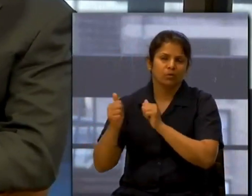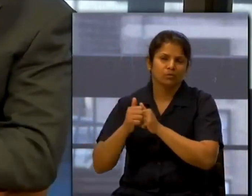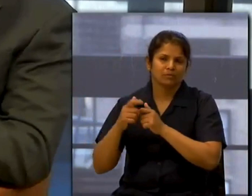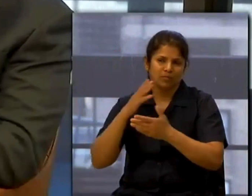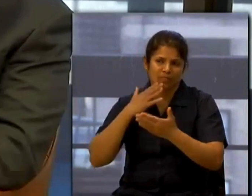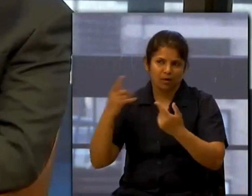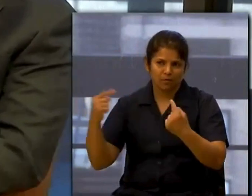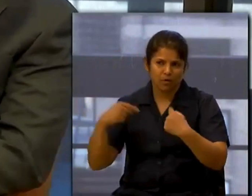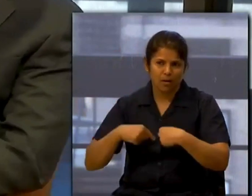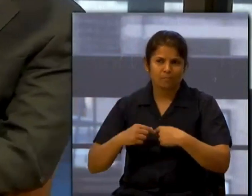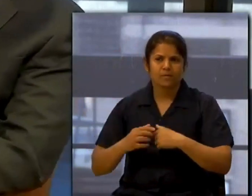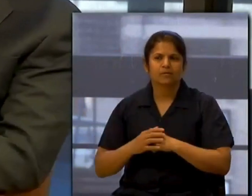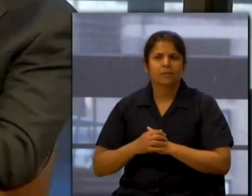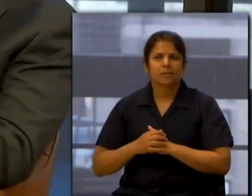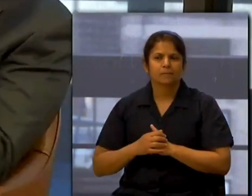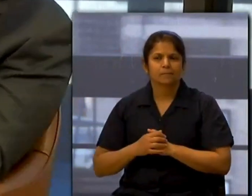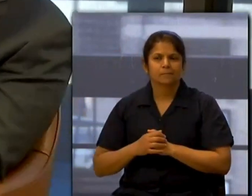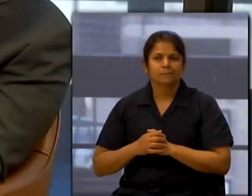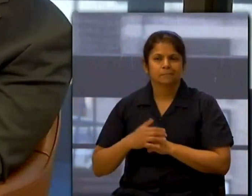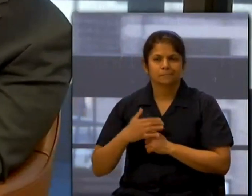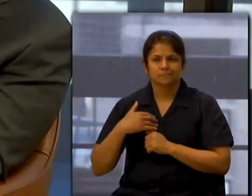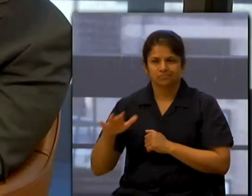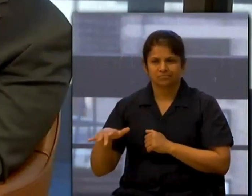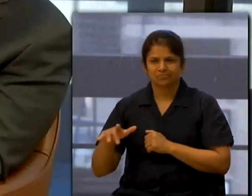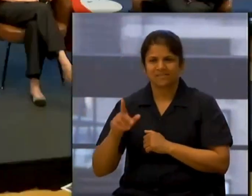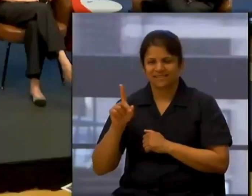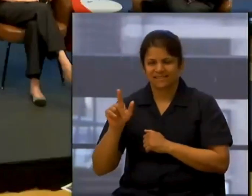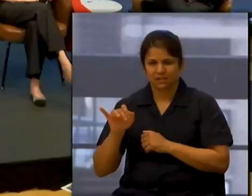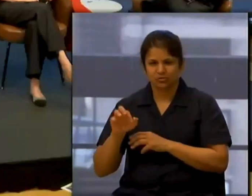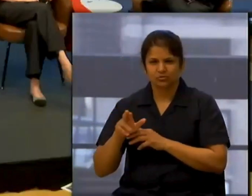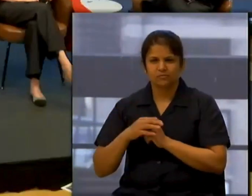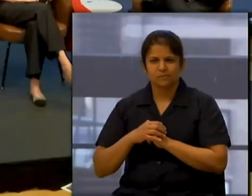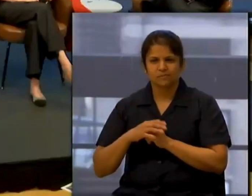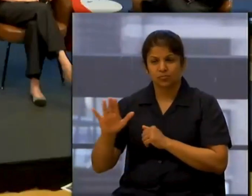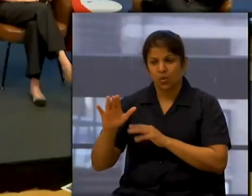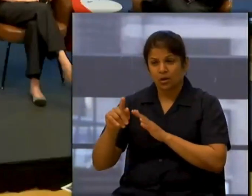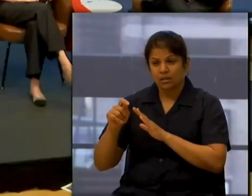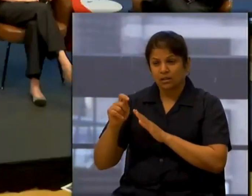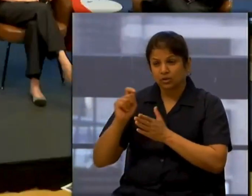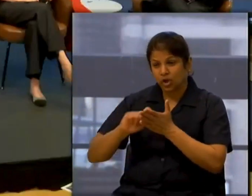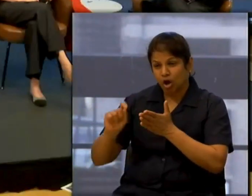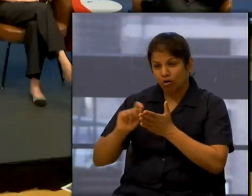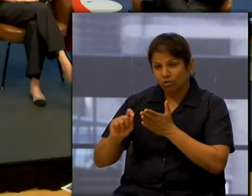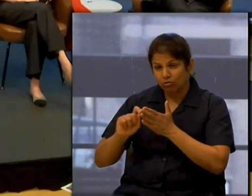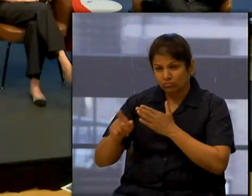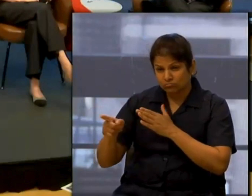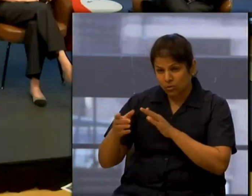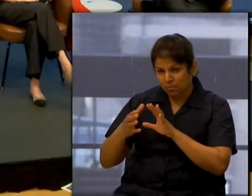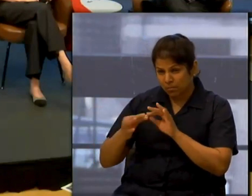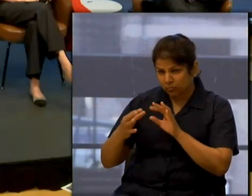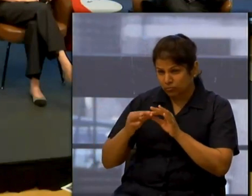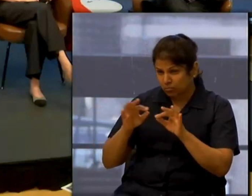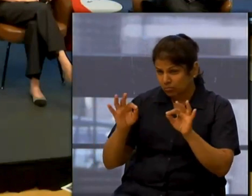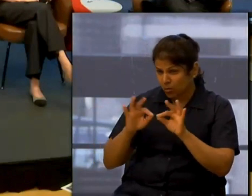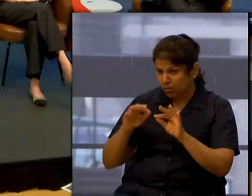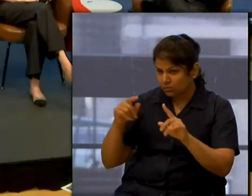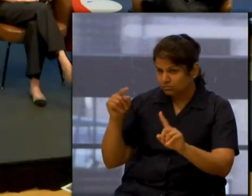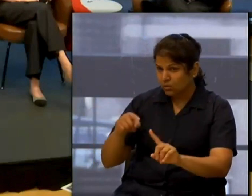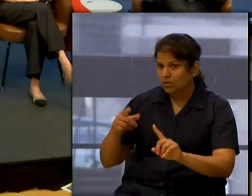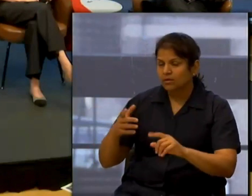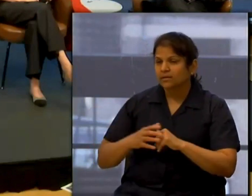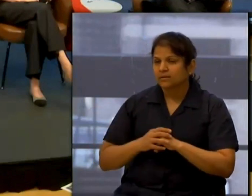So Didier, in your article, you make the important point that the impact